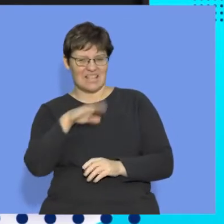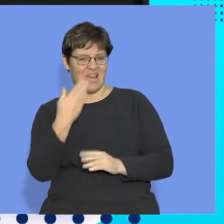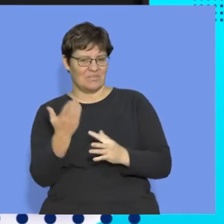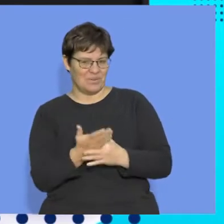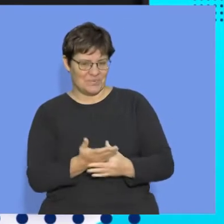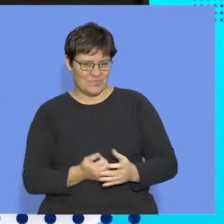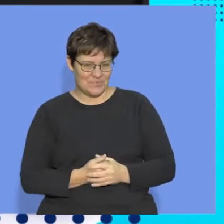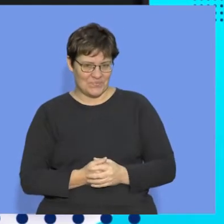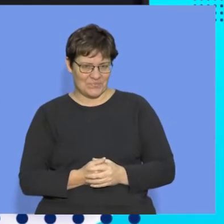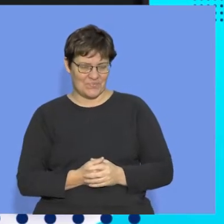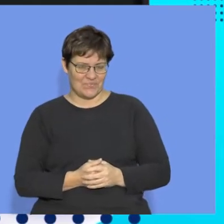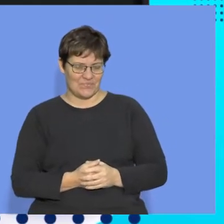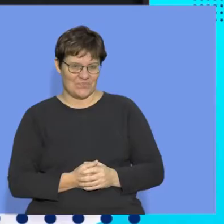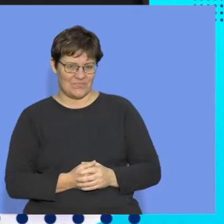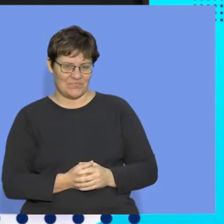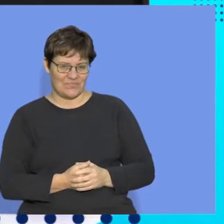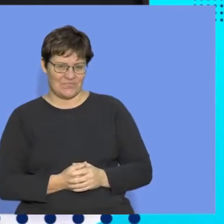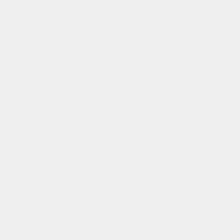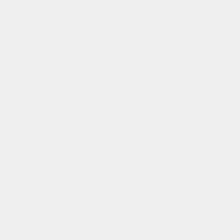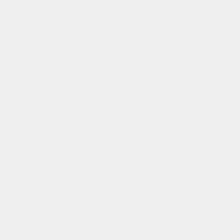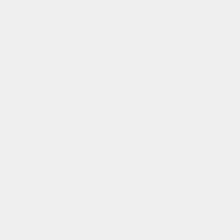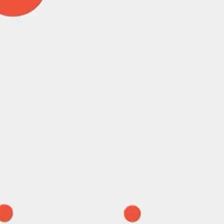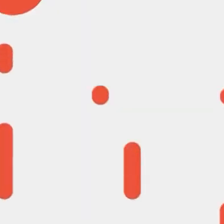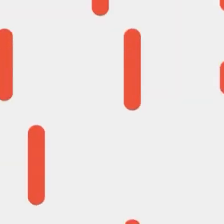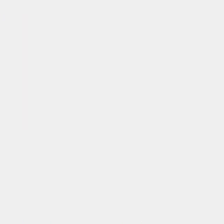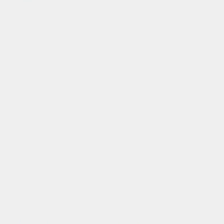hard. We'll see you shortly after the break.